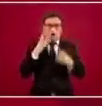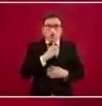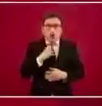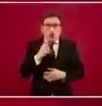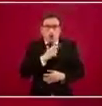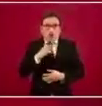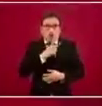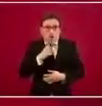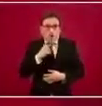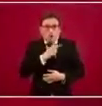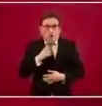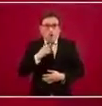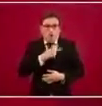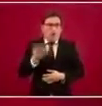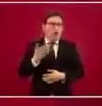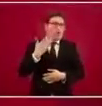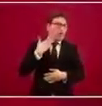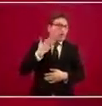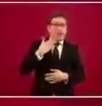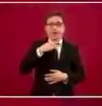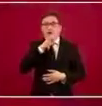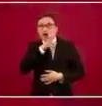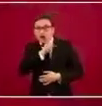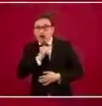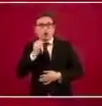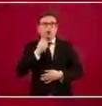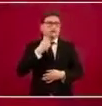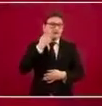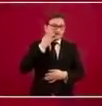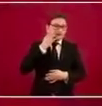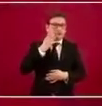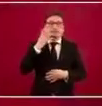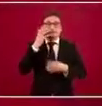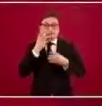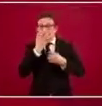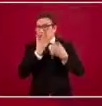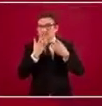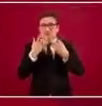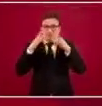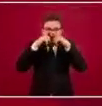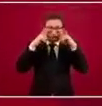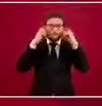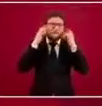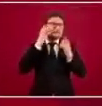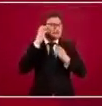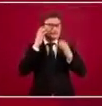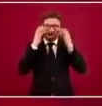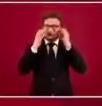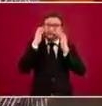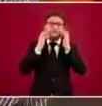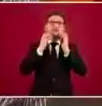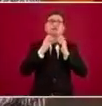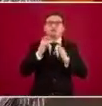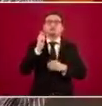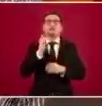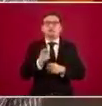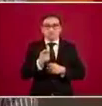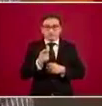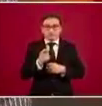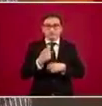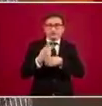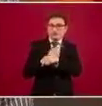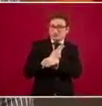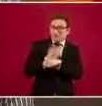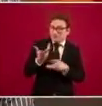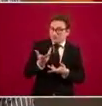face mask on you all day will lead to being hot, to sweating,